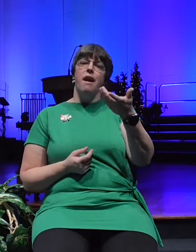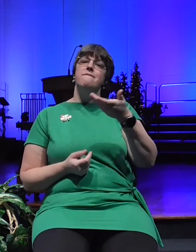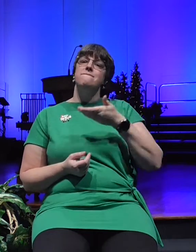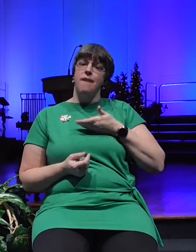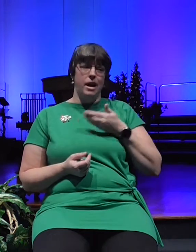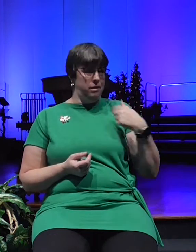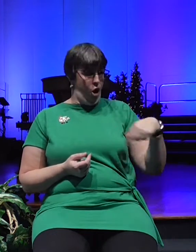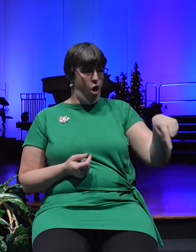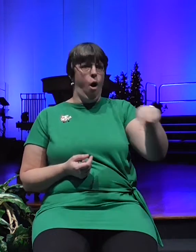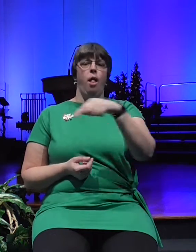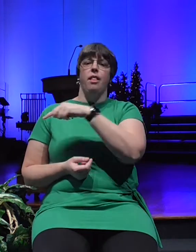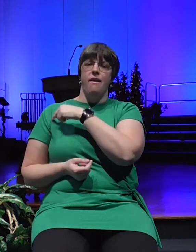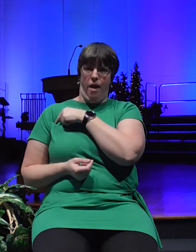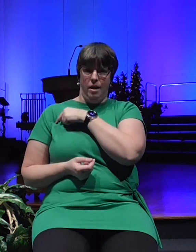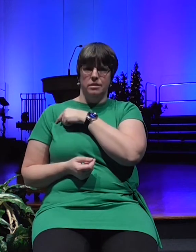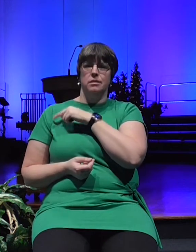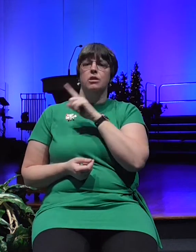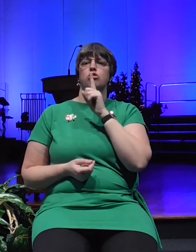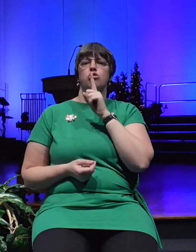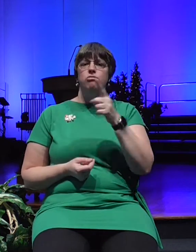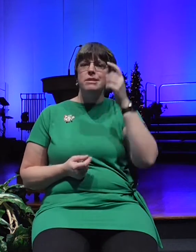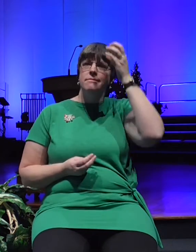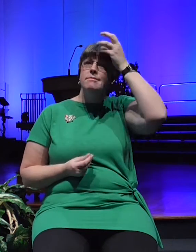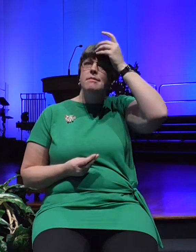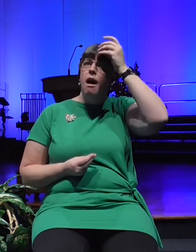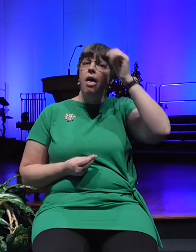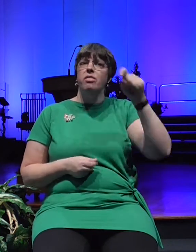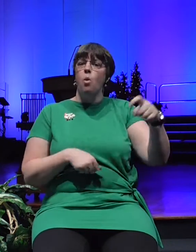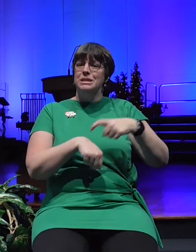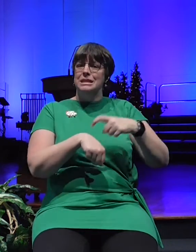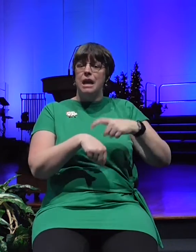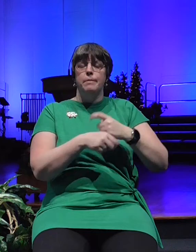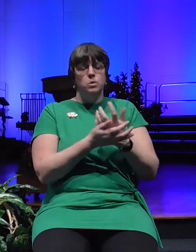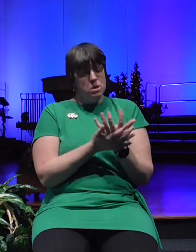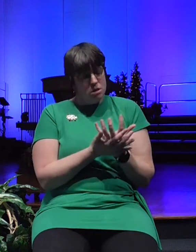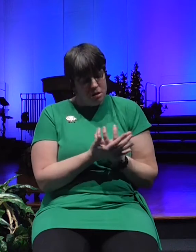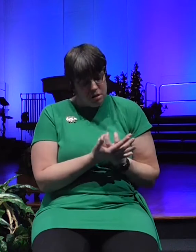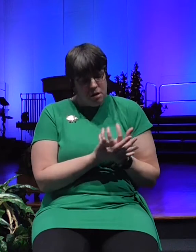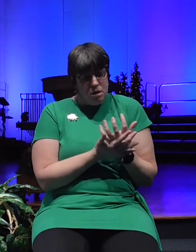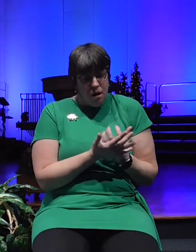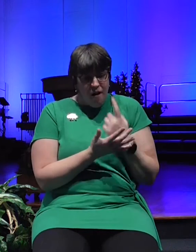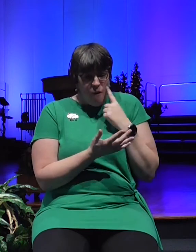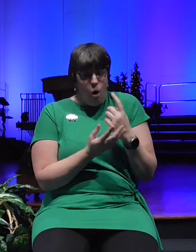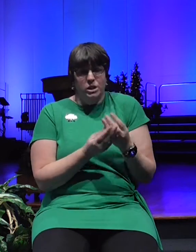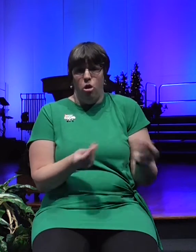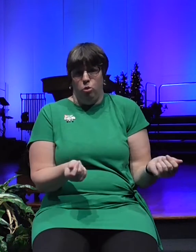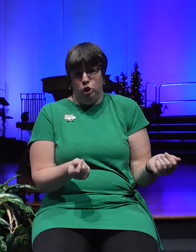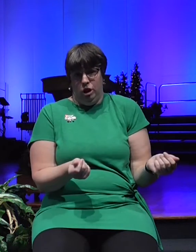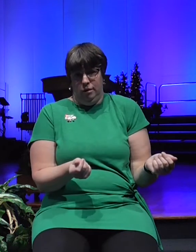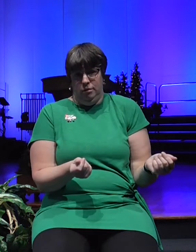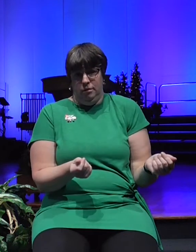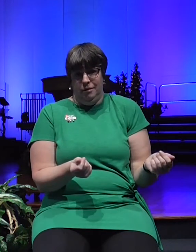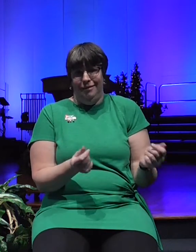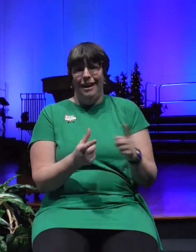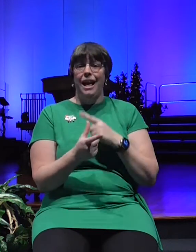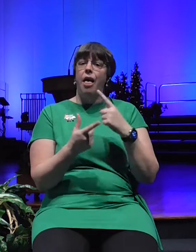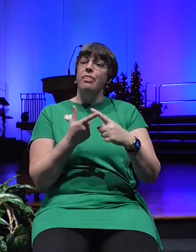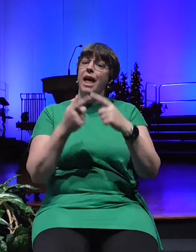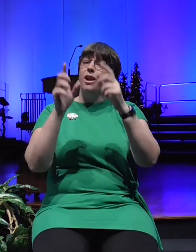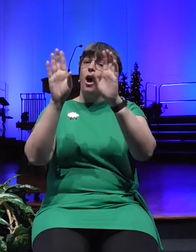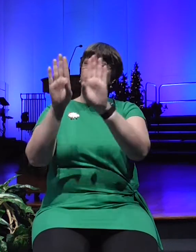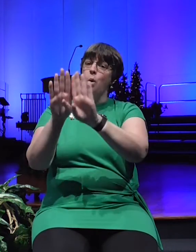look at those times we've desperately asked for prayer, for a solution. And